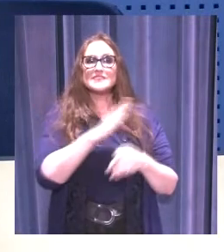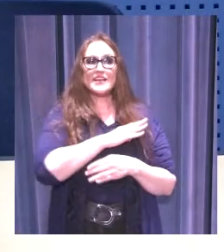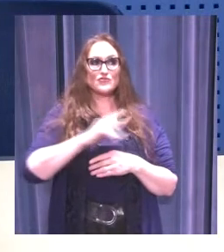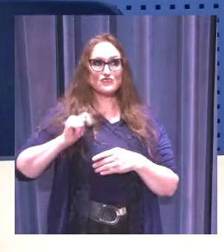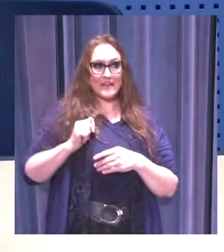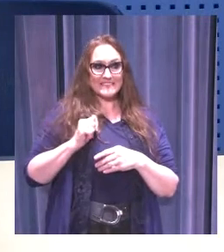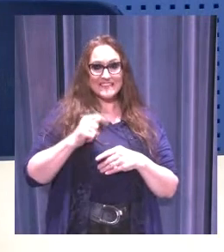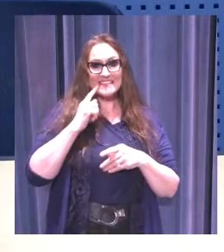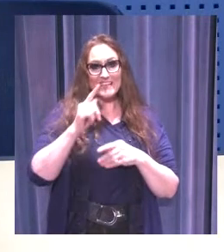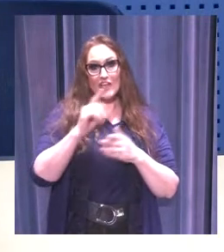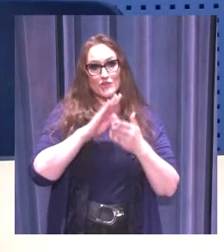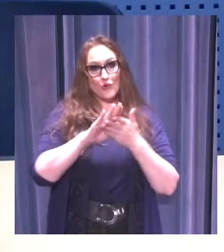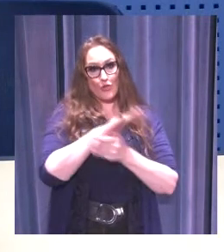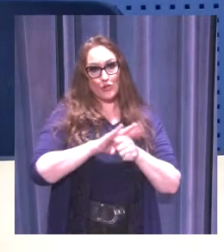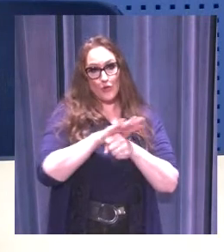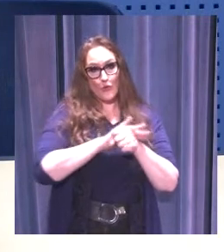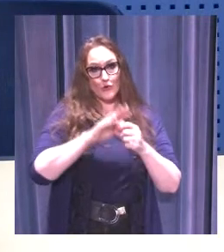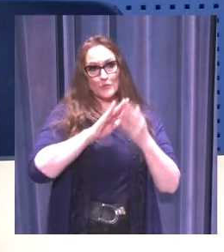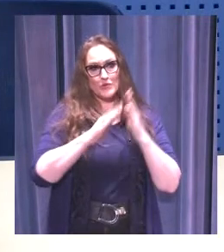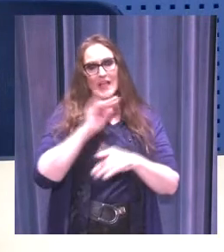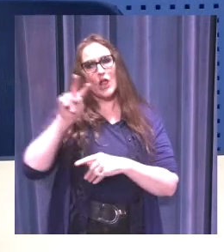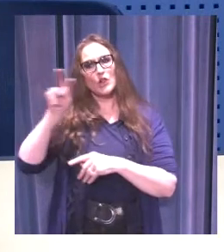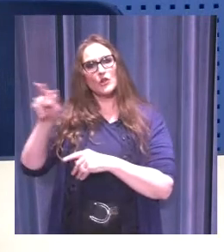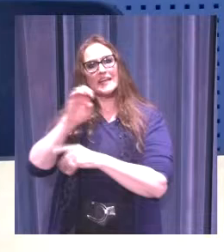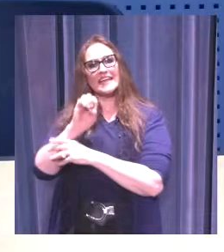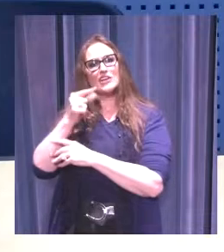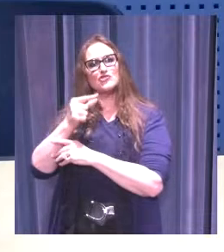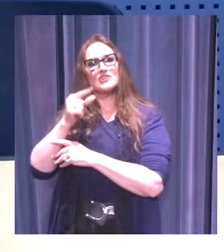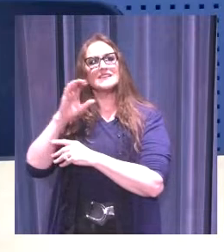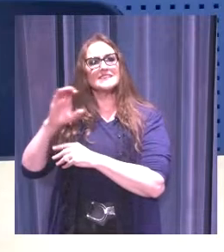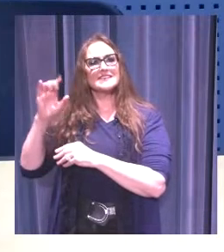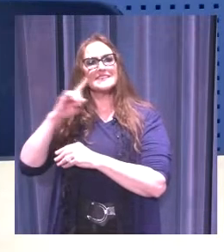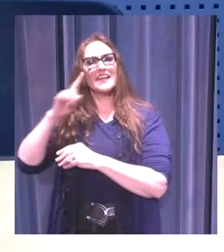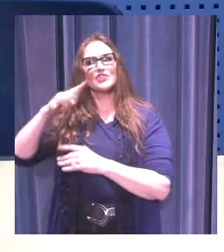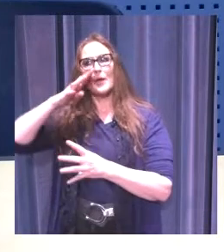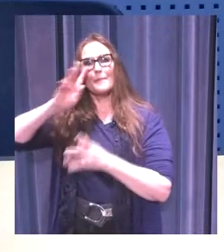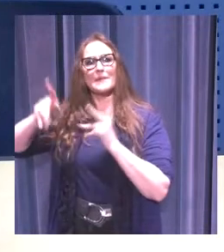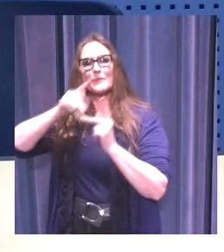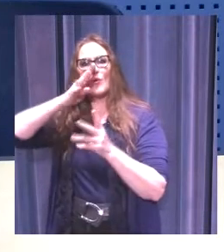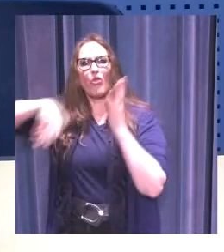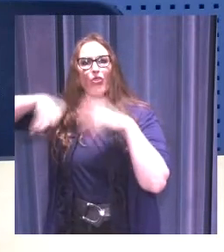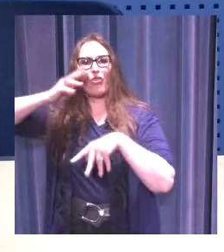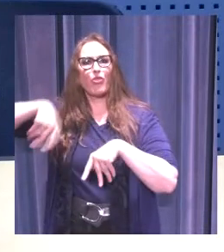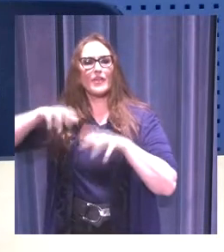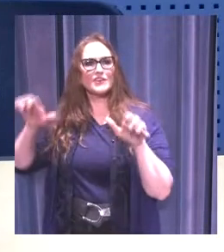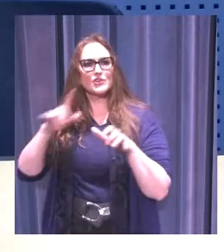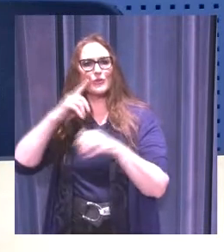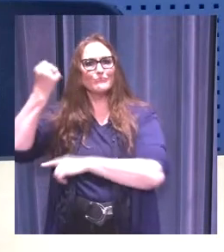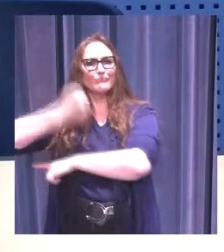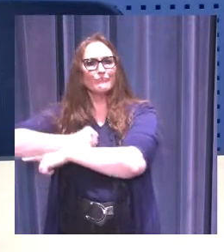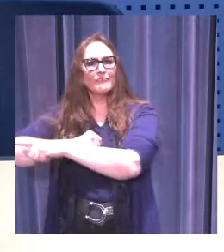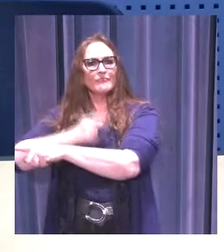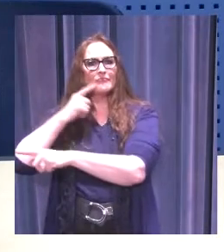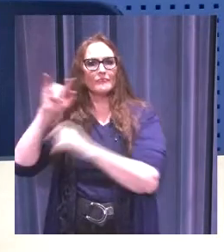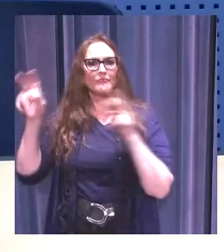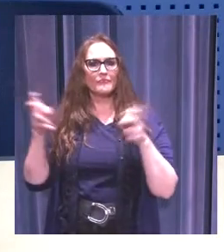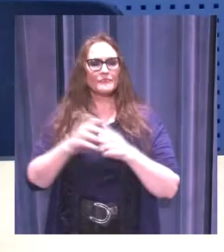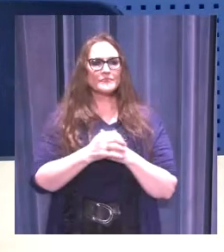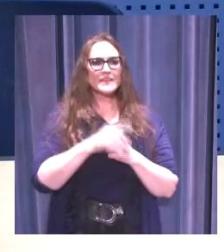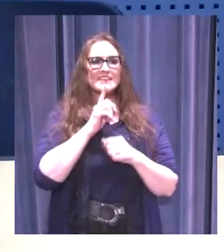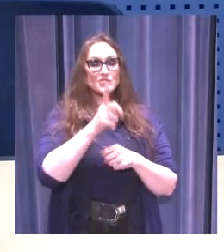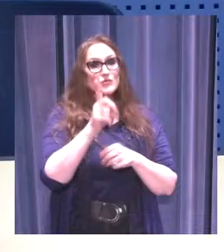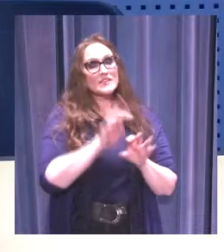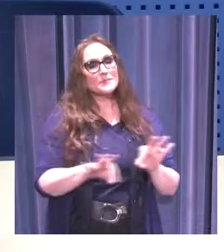college, look no further than EGCC to find out what reckless people can do to a public institution. End of quote. It is